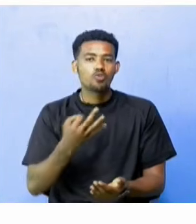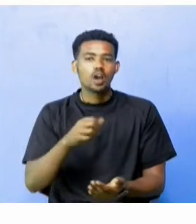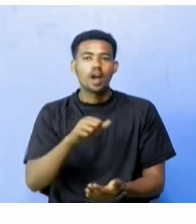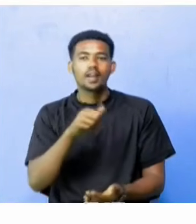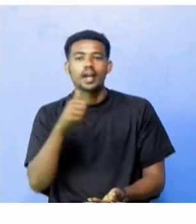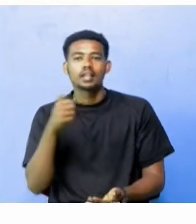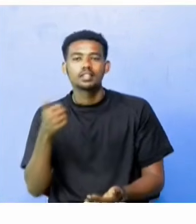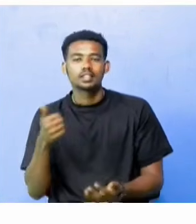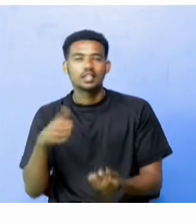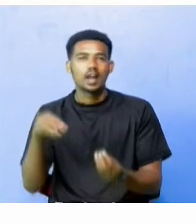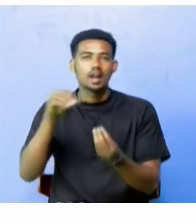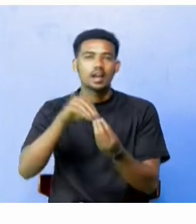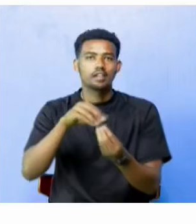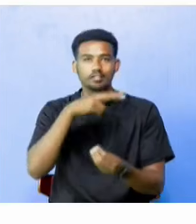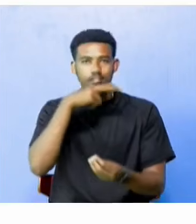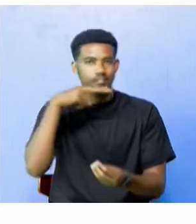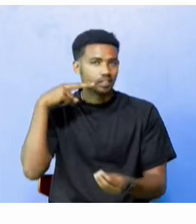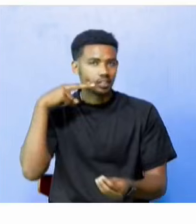adverb.